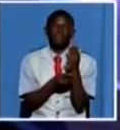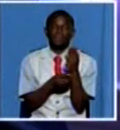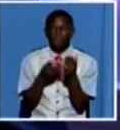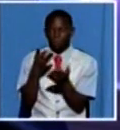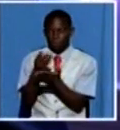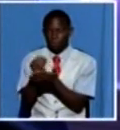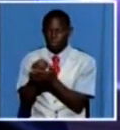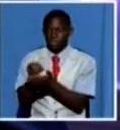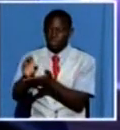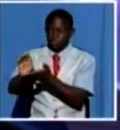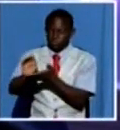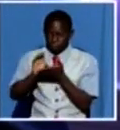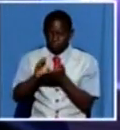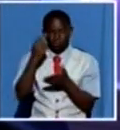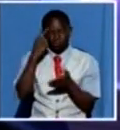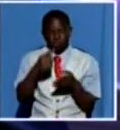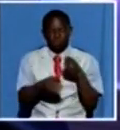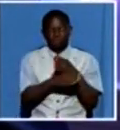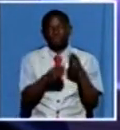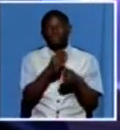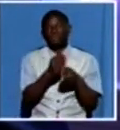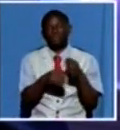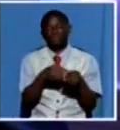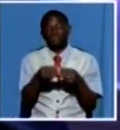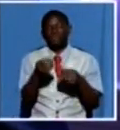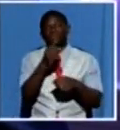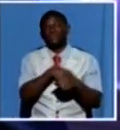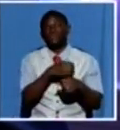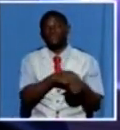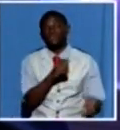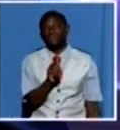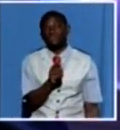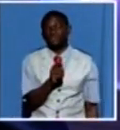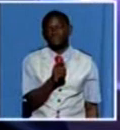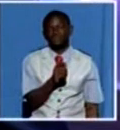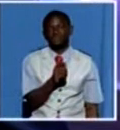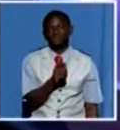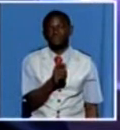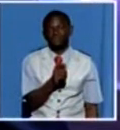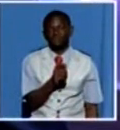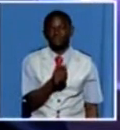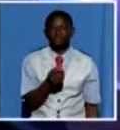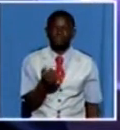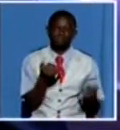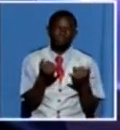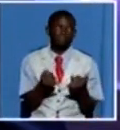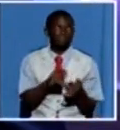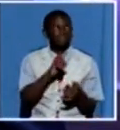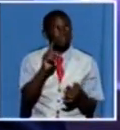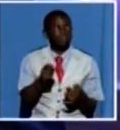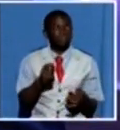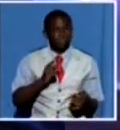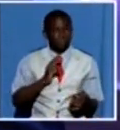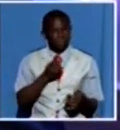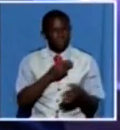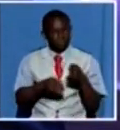need to ask ourselves and provide a genuine answer is, how sustainable will this infrastructure we are putting up will